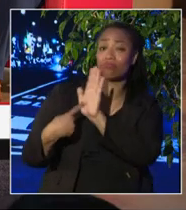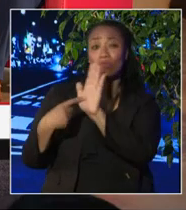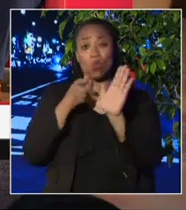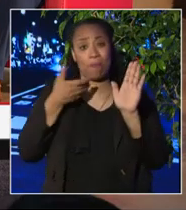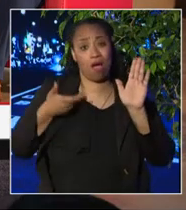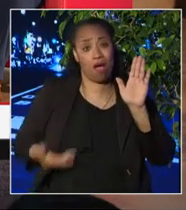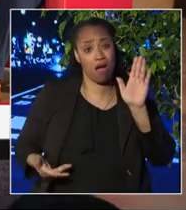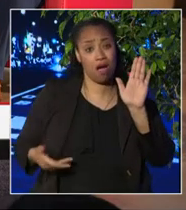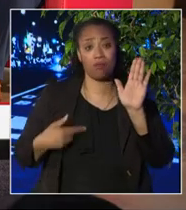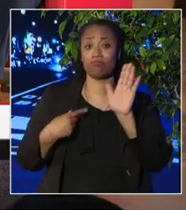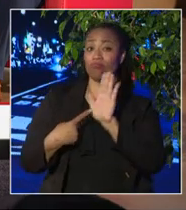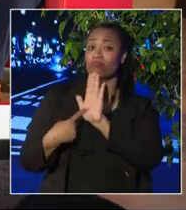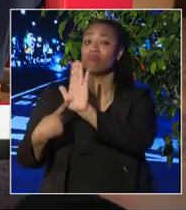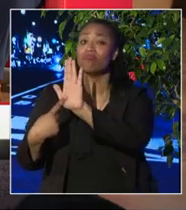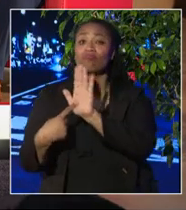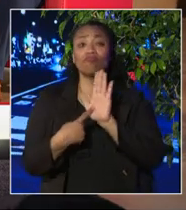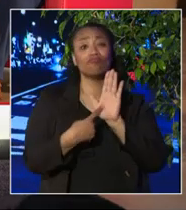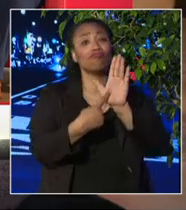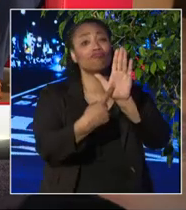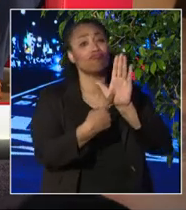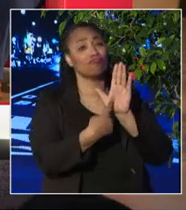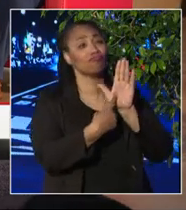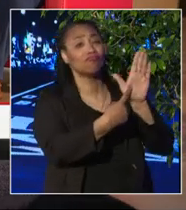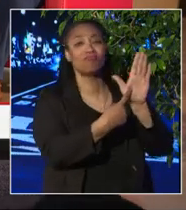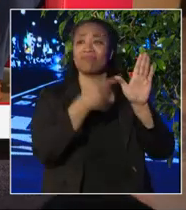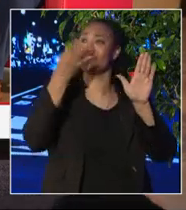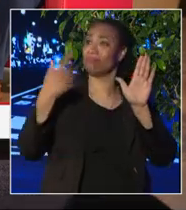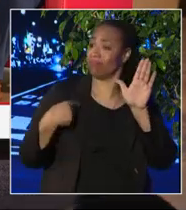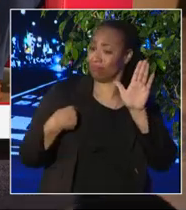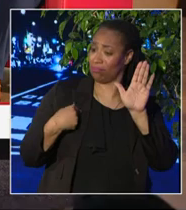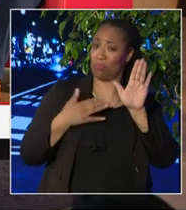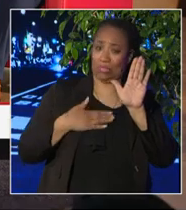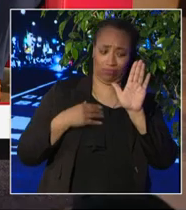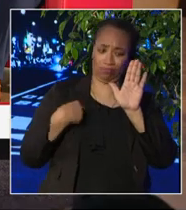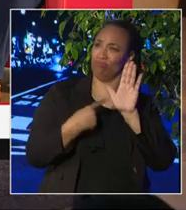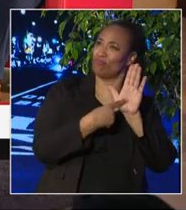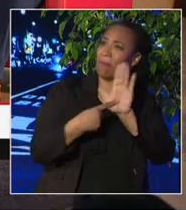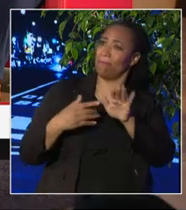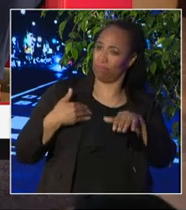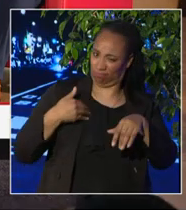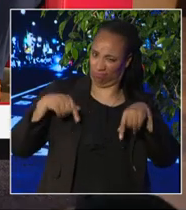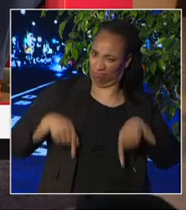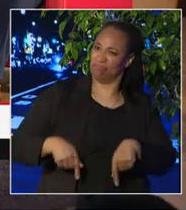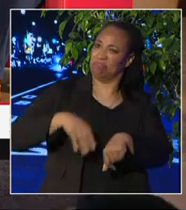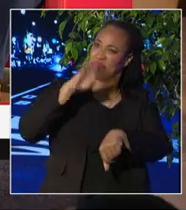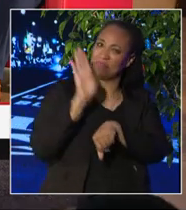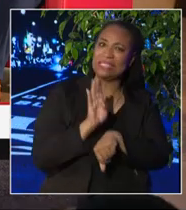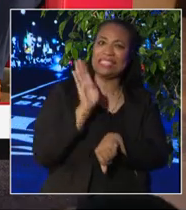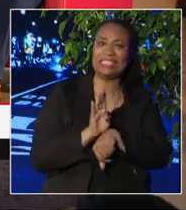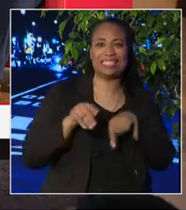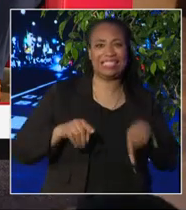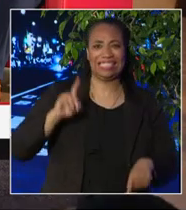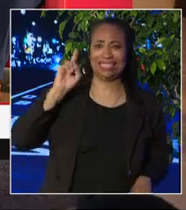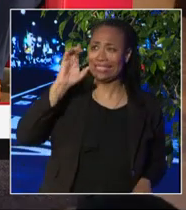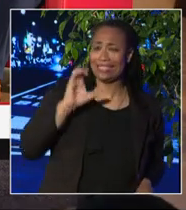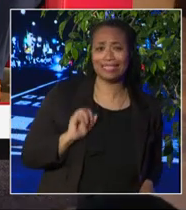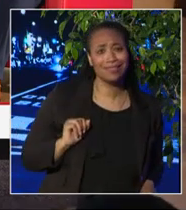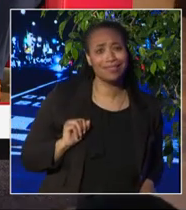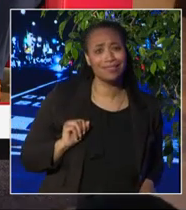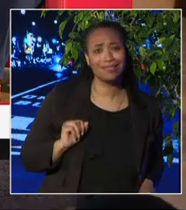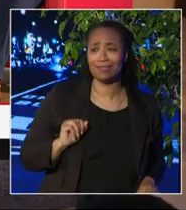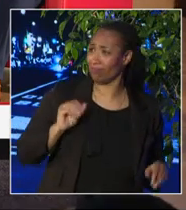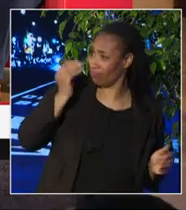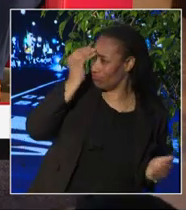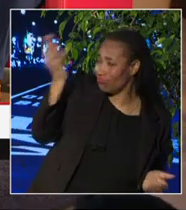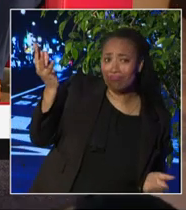of our business. So that's usually how it goes. And there are